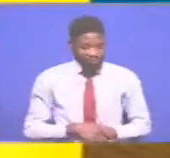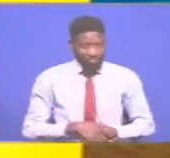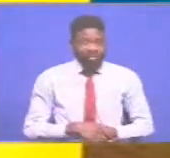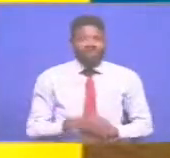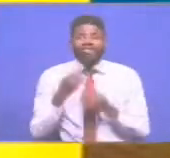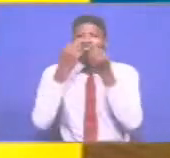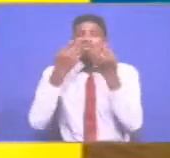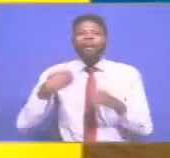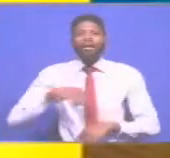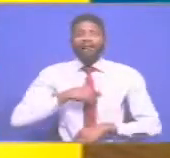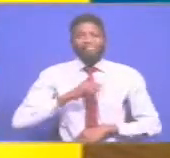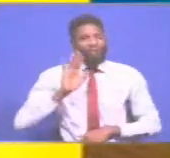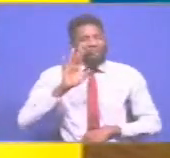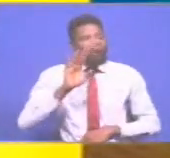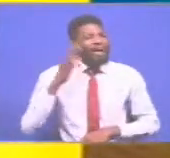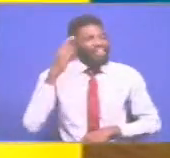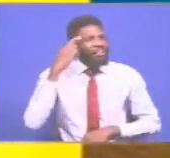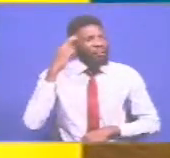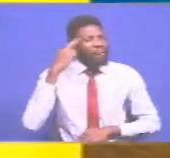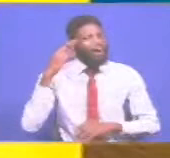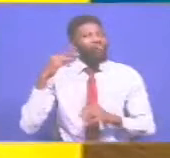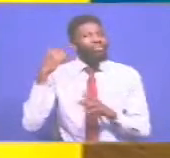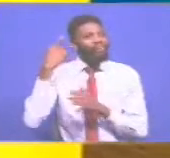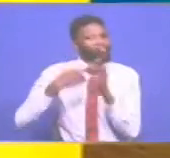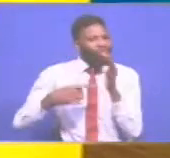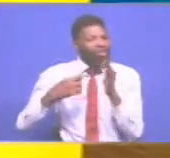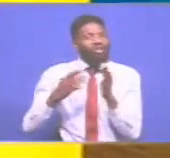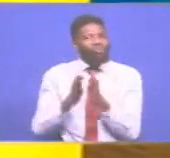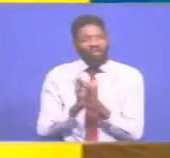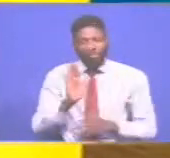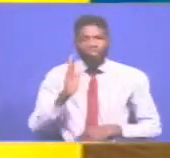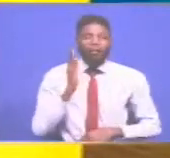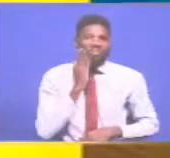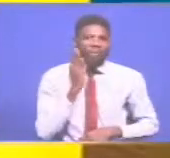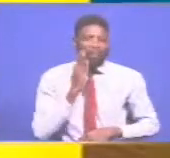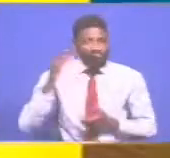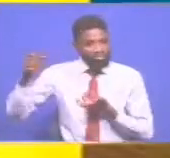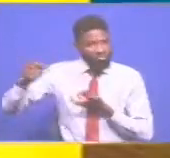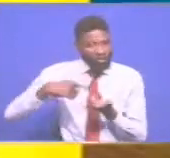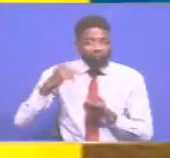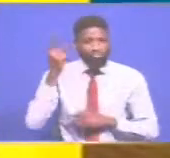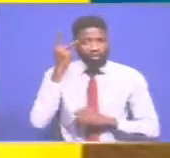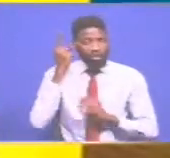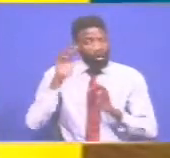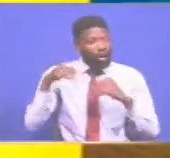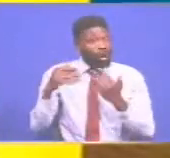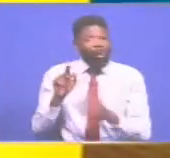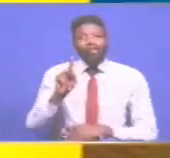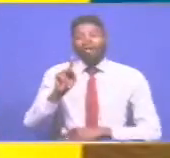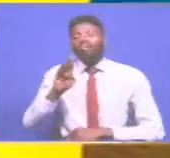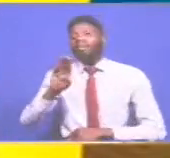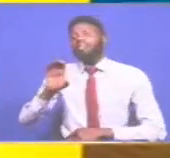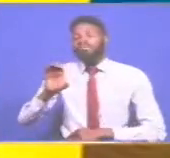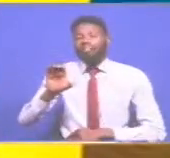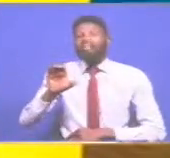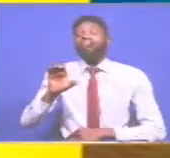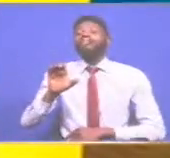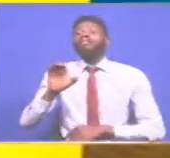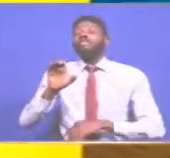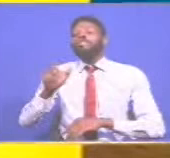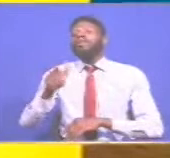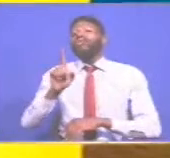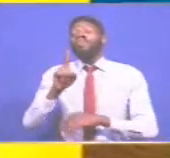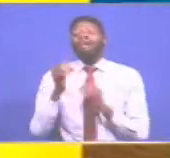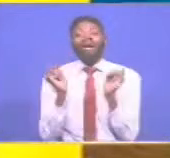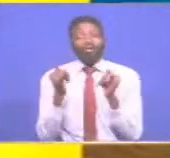memorable moments with your mom at Purity_Museo and at KBC Channel 1 News. Use the hashtag Lunchtime News. I'll